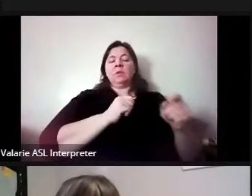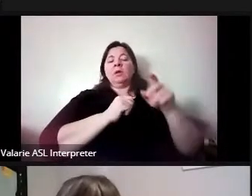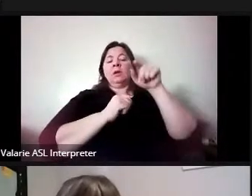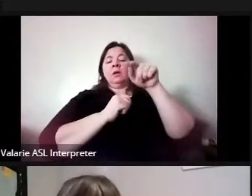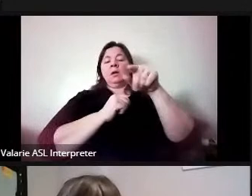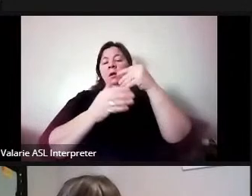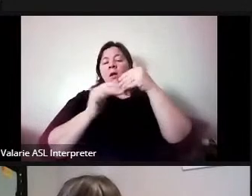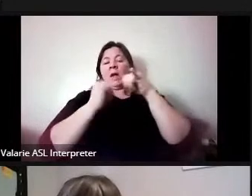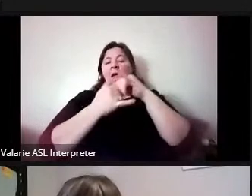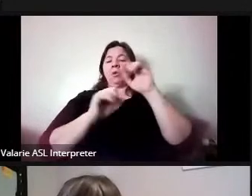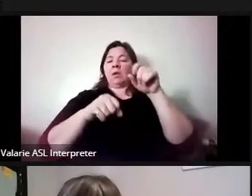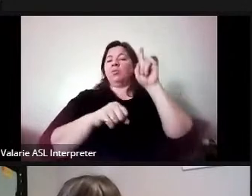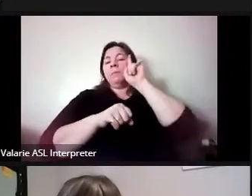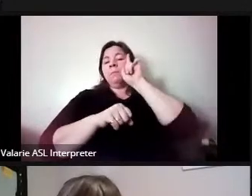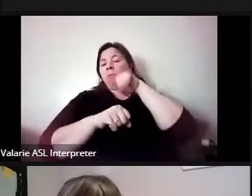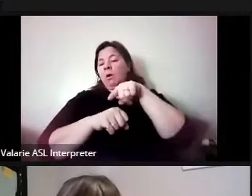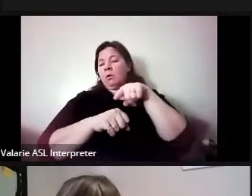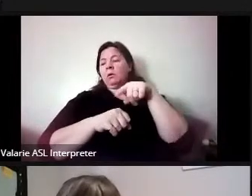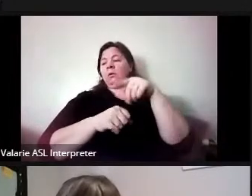a mock